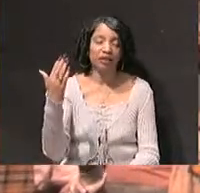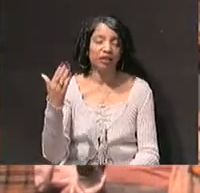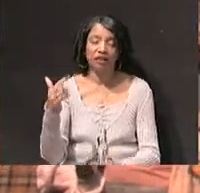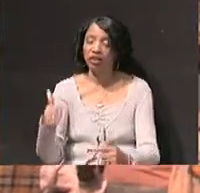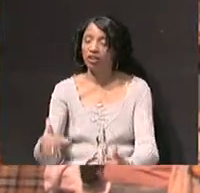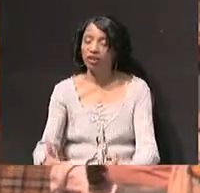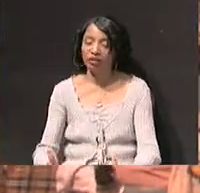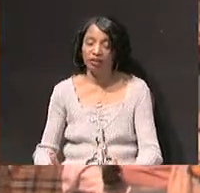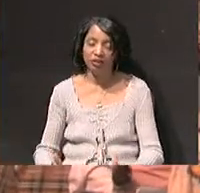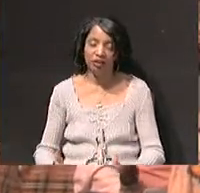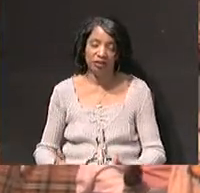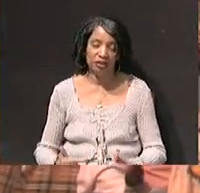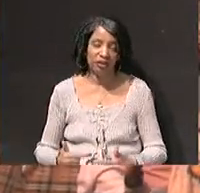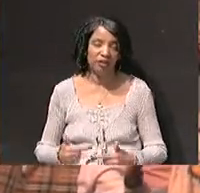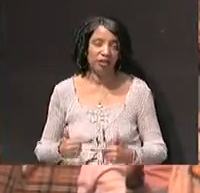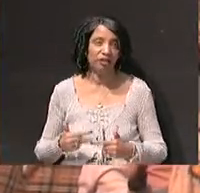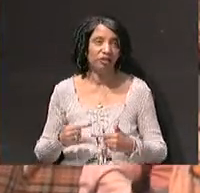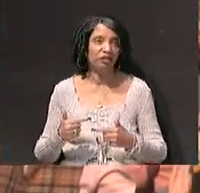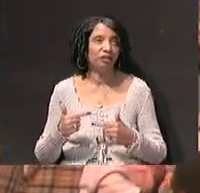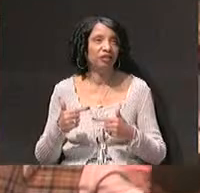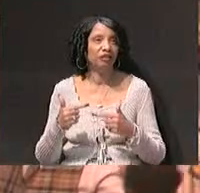Because he lives. Bless you, my brother.